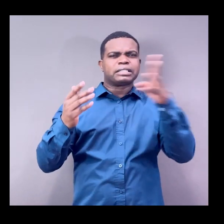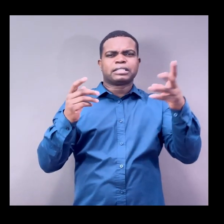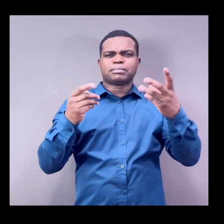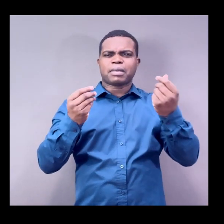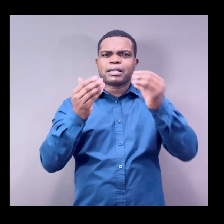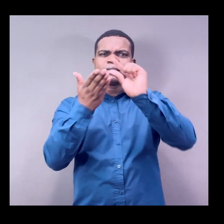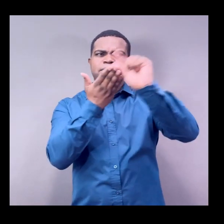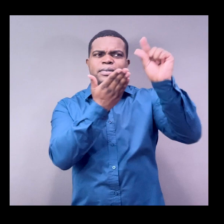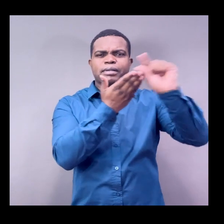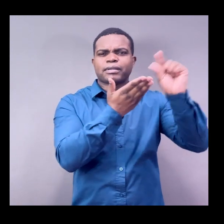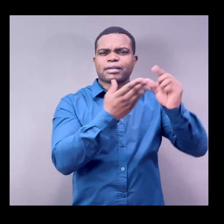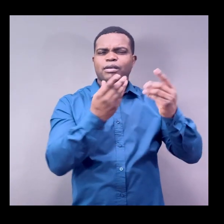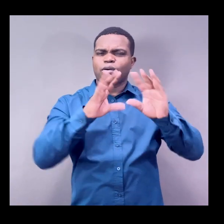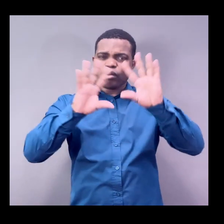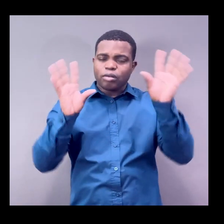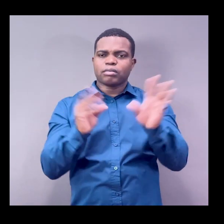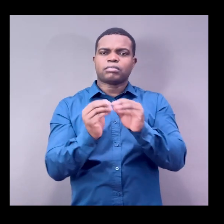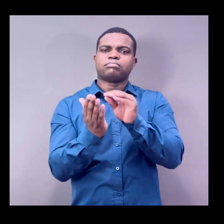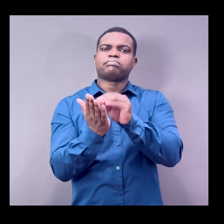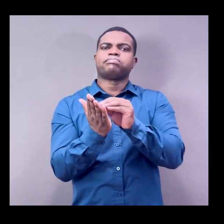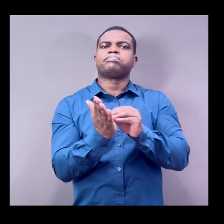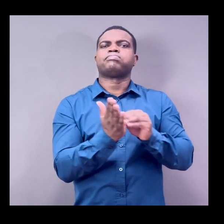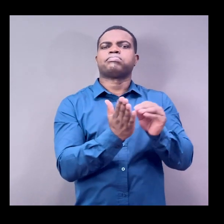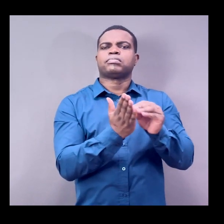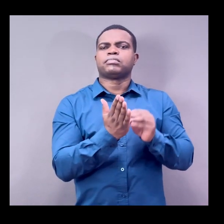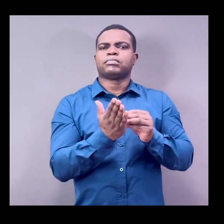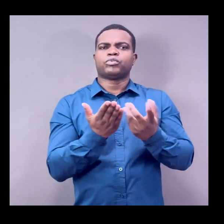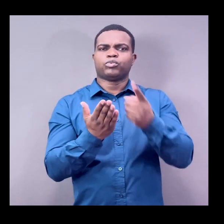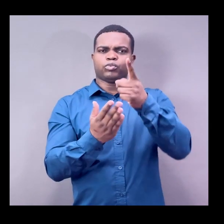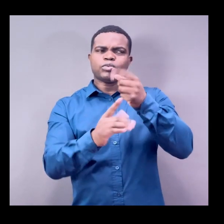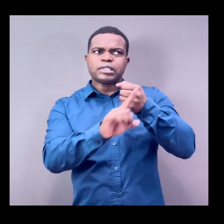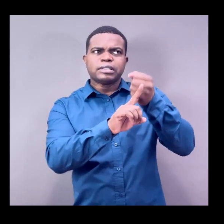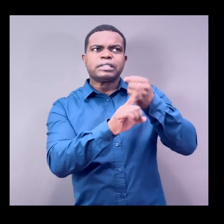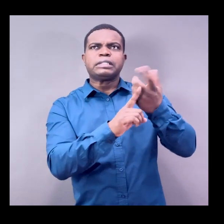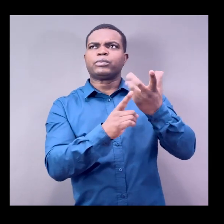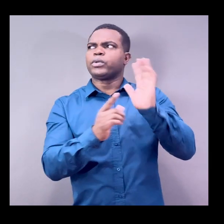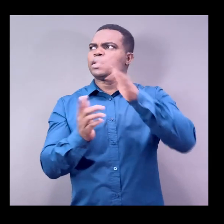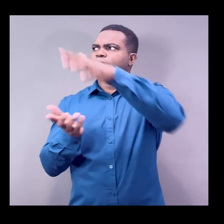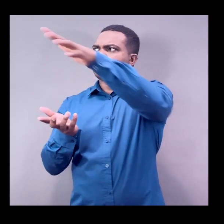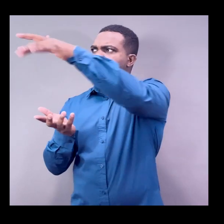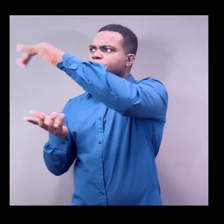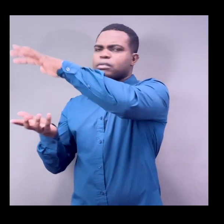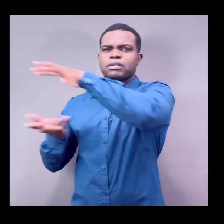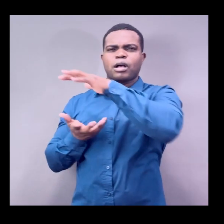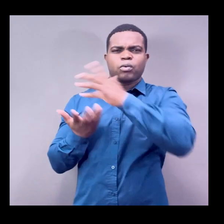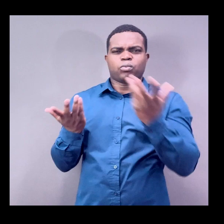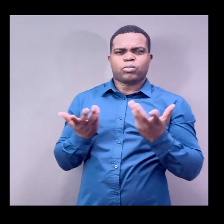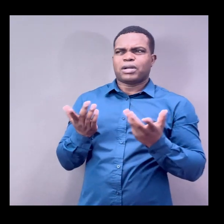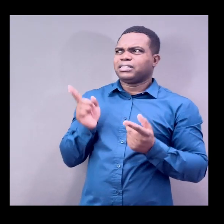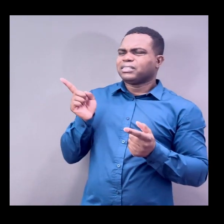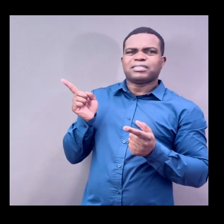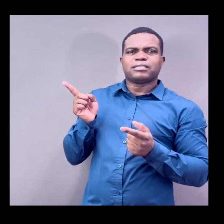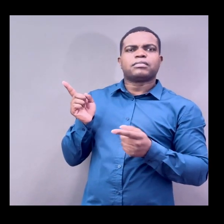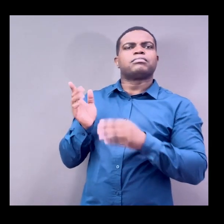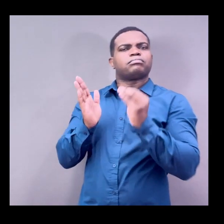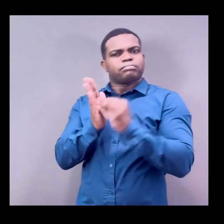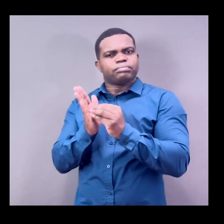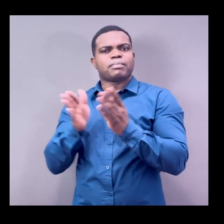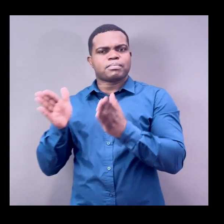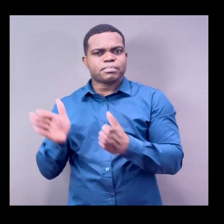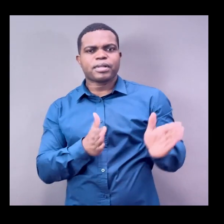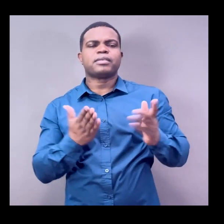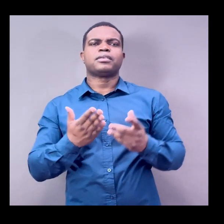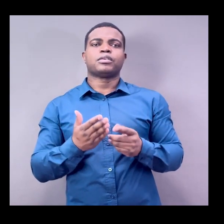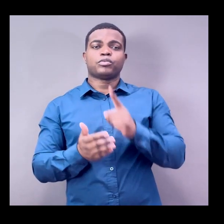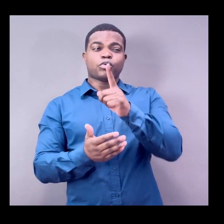be putting your budget in place, what you are going to be procuring, what you are going to be getting, and the allocation plan. So if